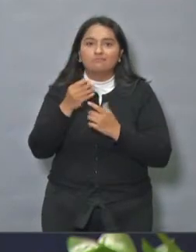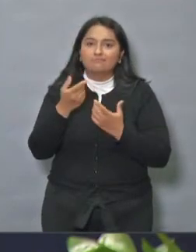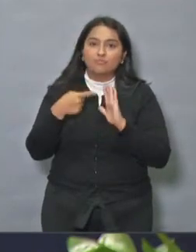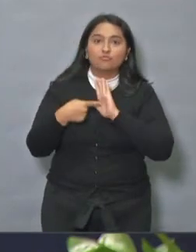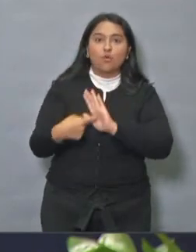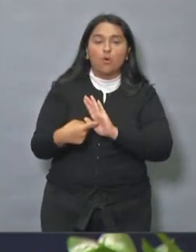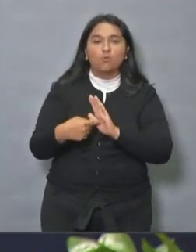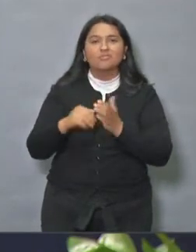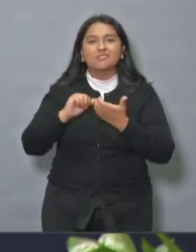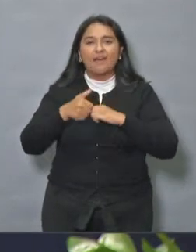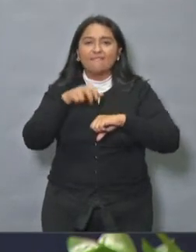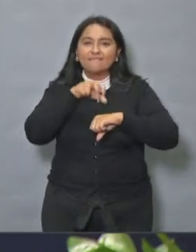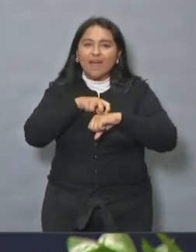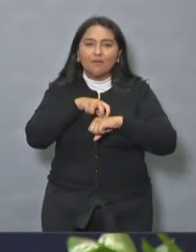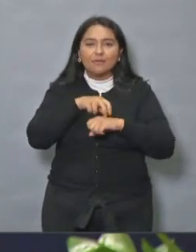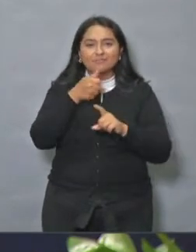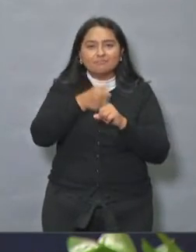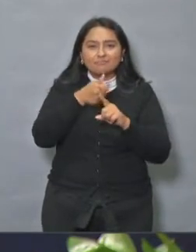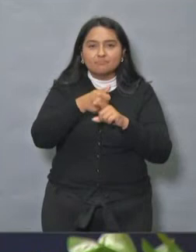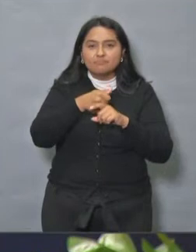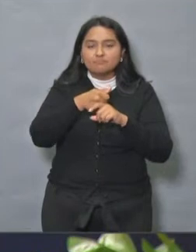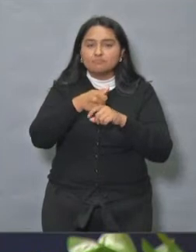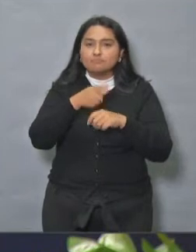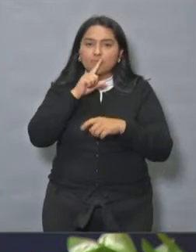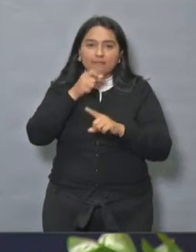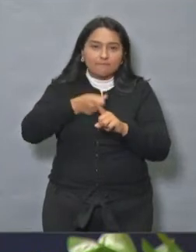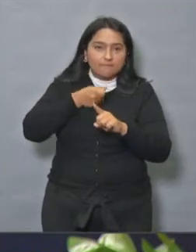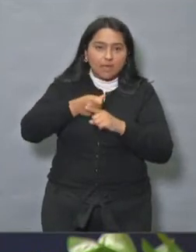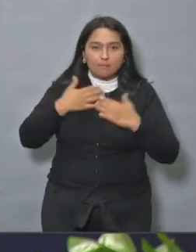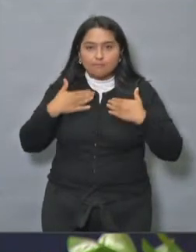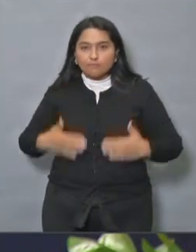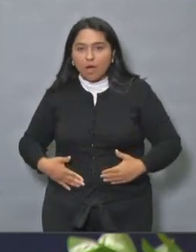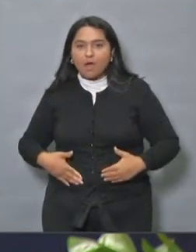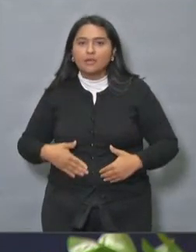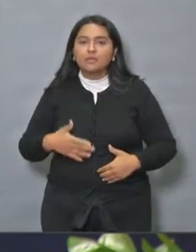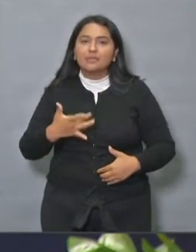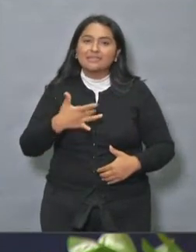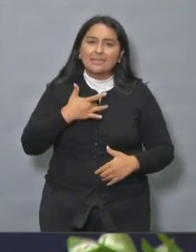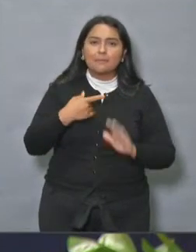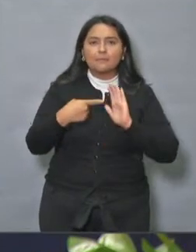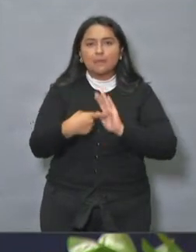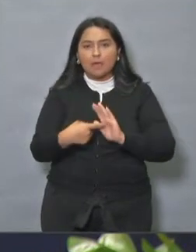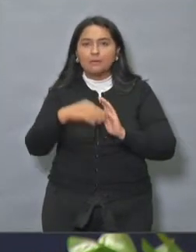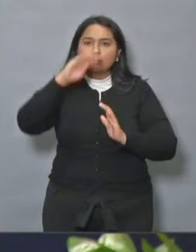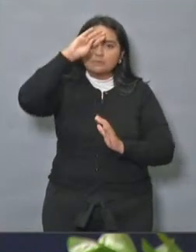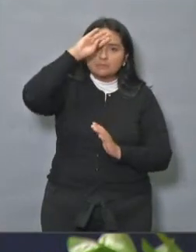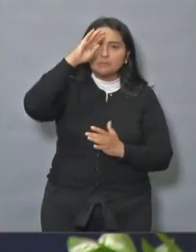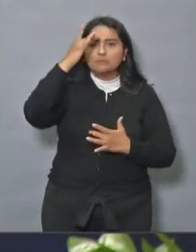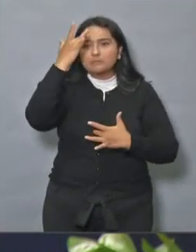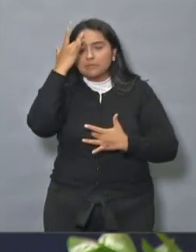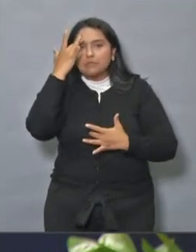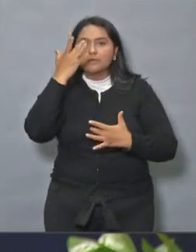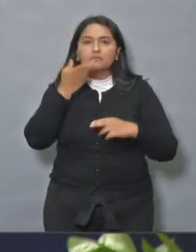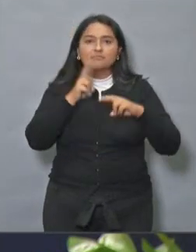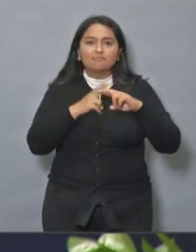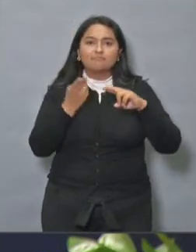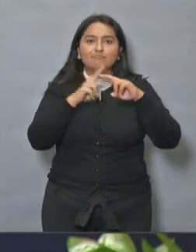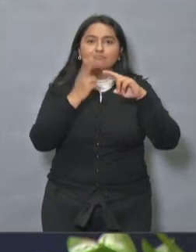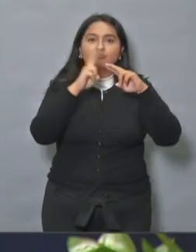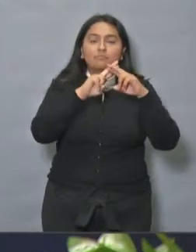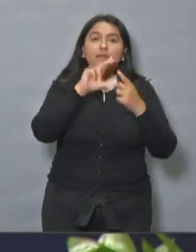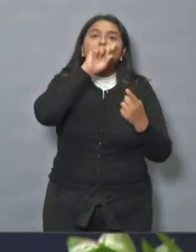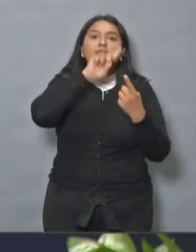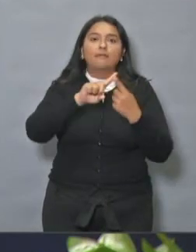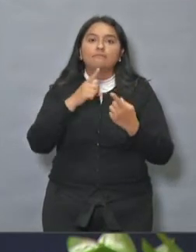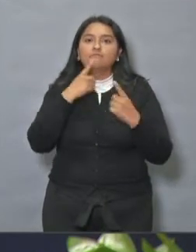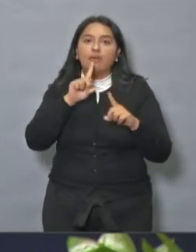virus affects the body and how the symptoms build up over time to ultimately needing to be cared for within the hospital. This is why the